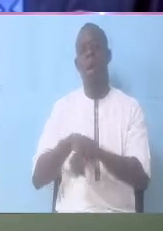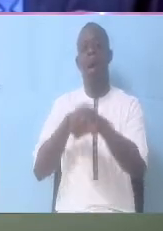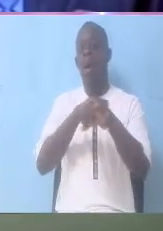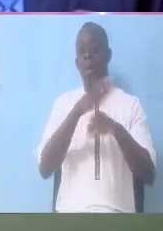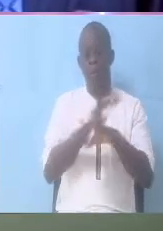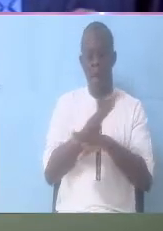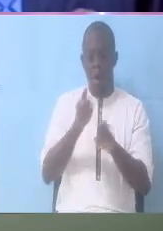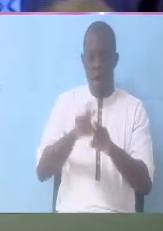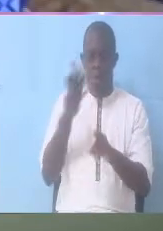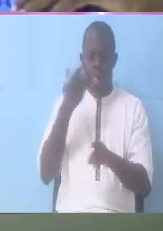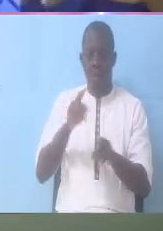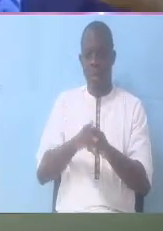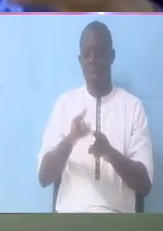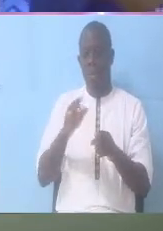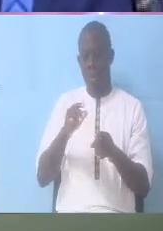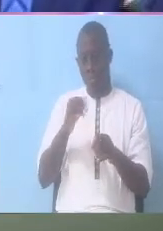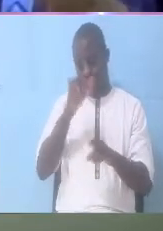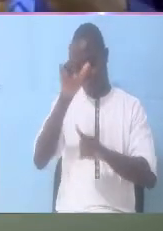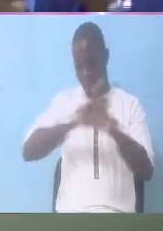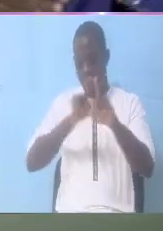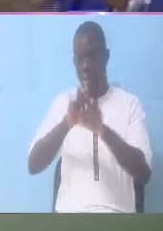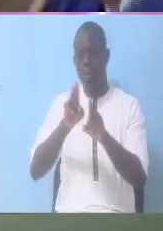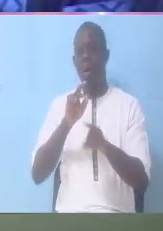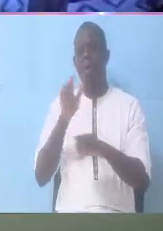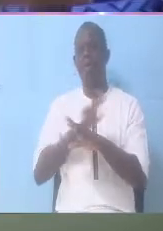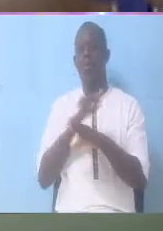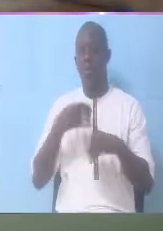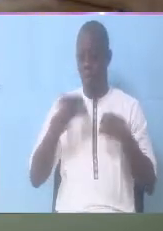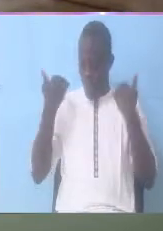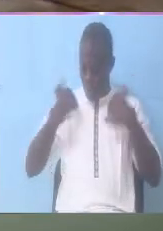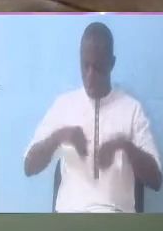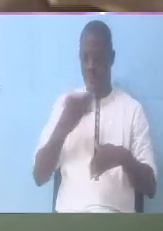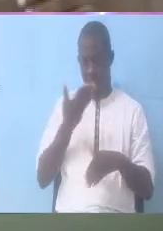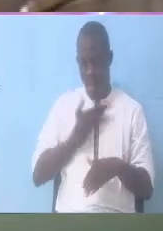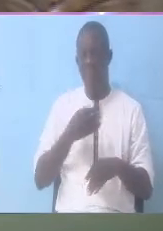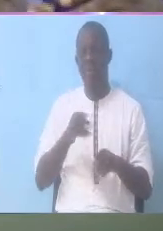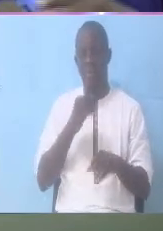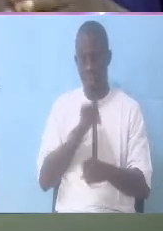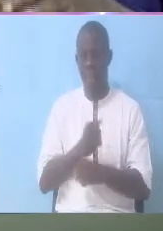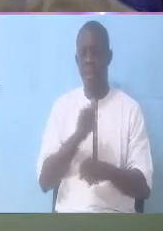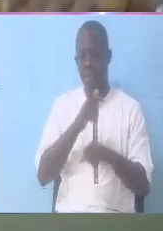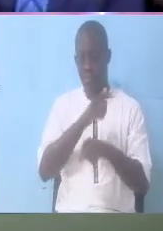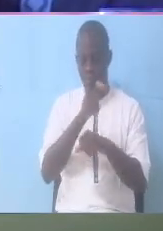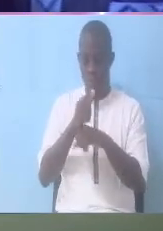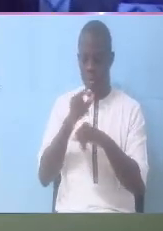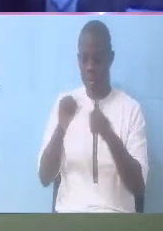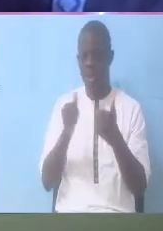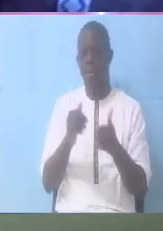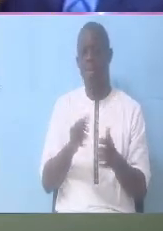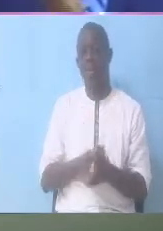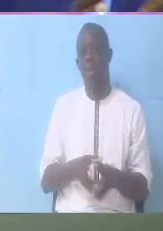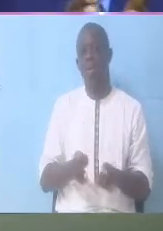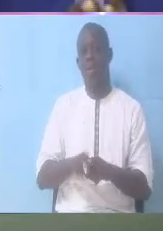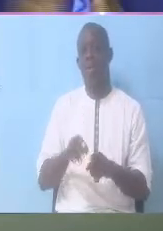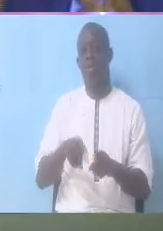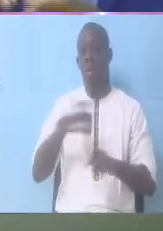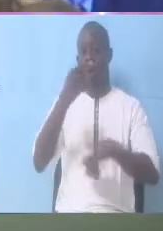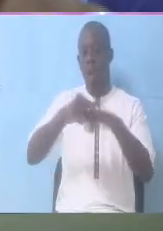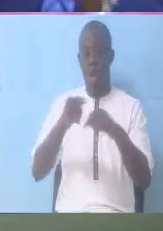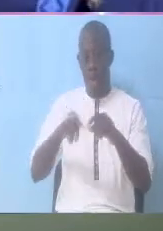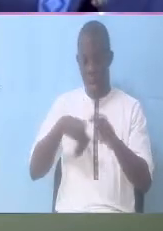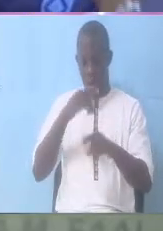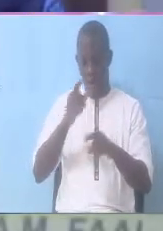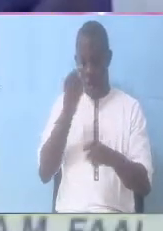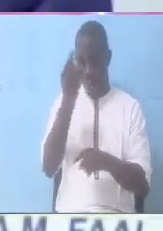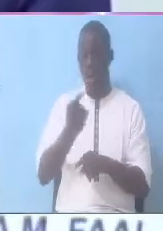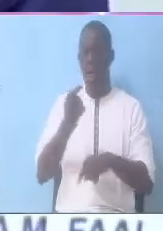with their senses. This is what I'm trying to tell you, and you don't want to accept it. You want to tell us that it is only after they confessed that they